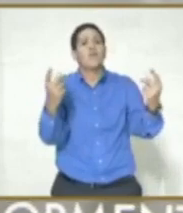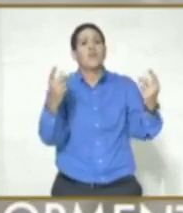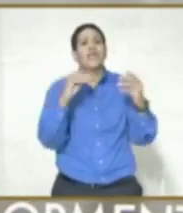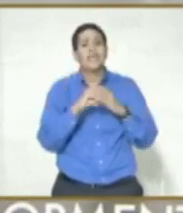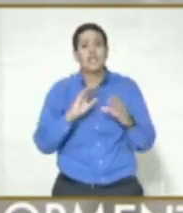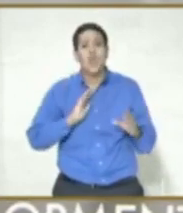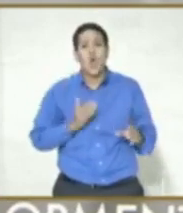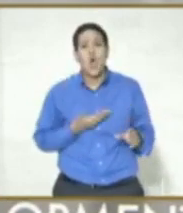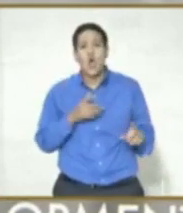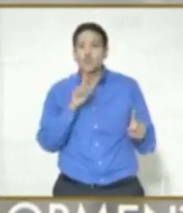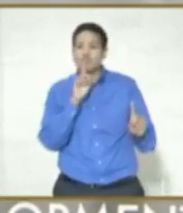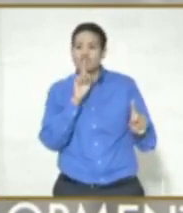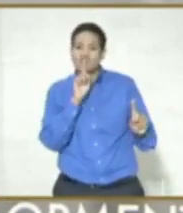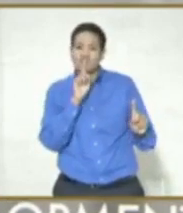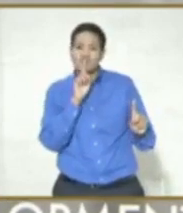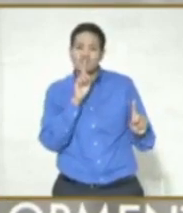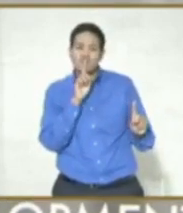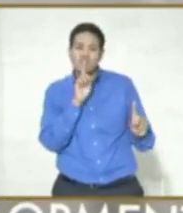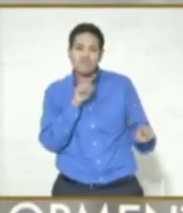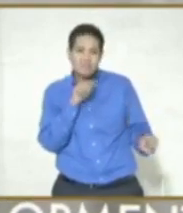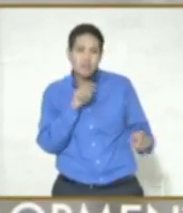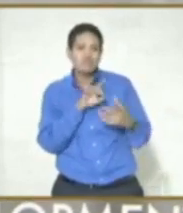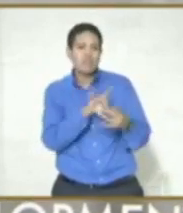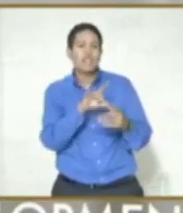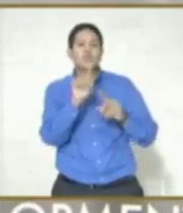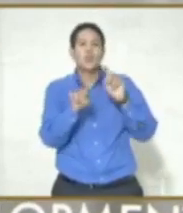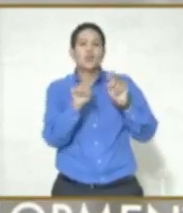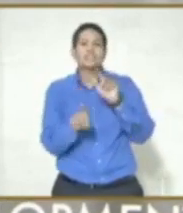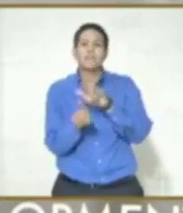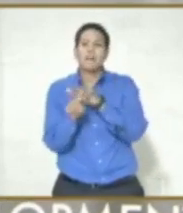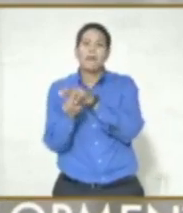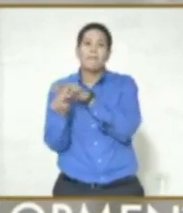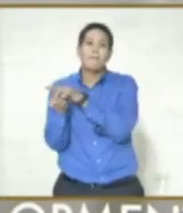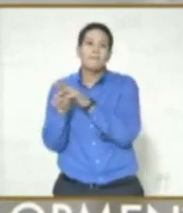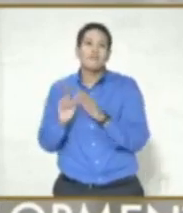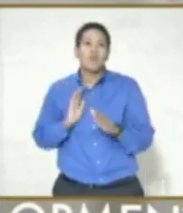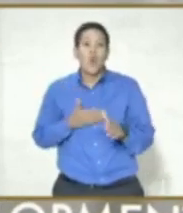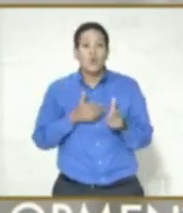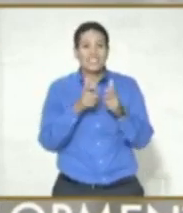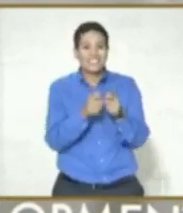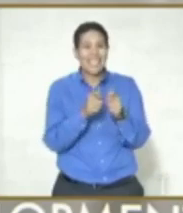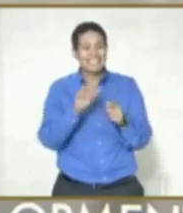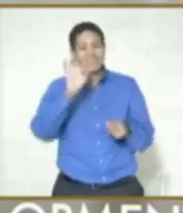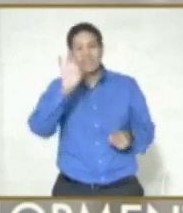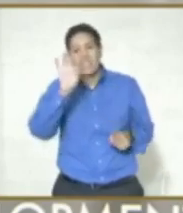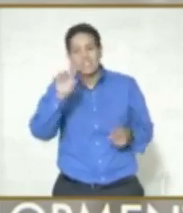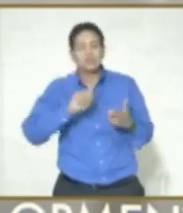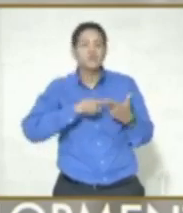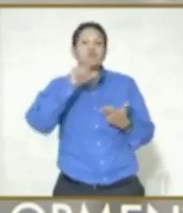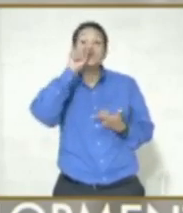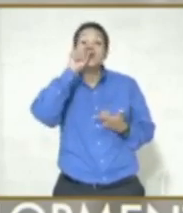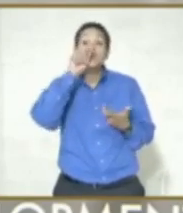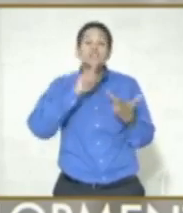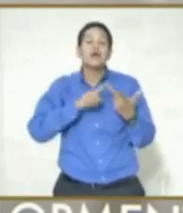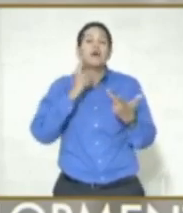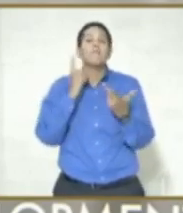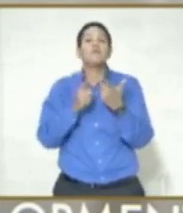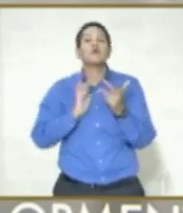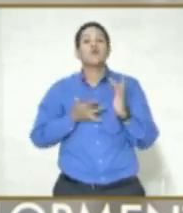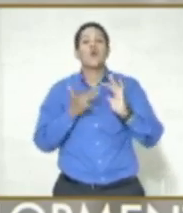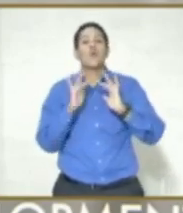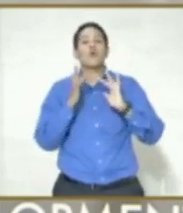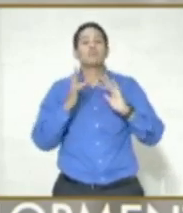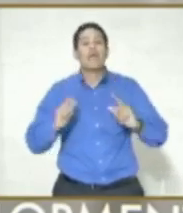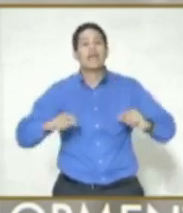our response in terms of questions that would have come via our text line, Facebook, Twitter, and of course our websites, I'd